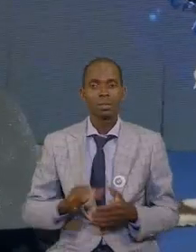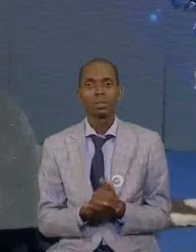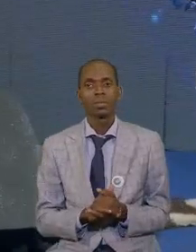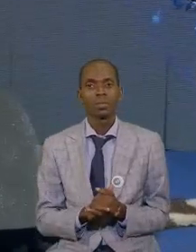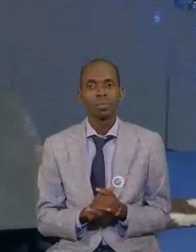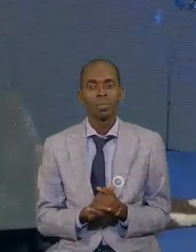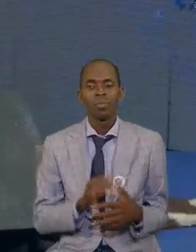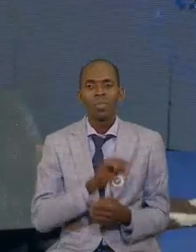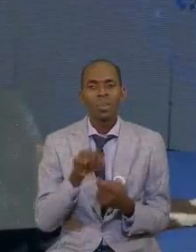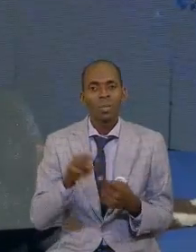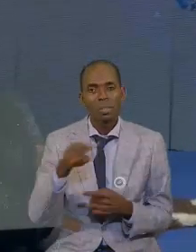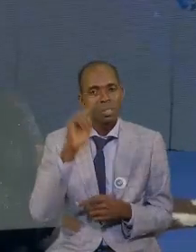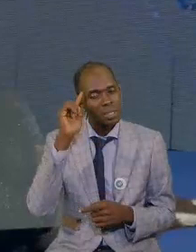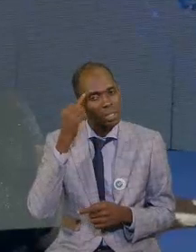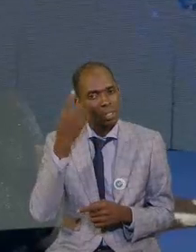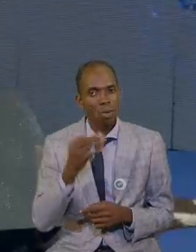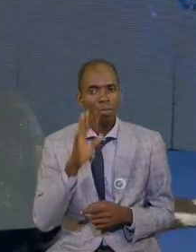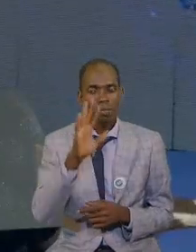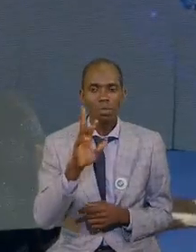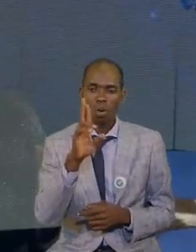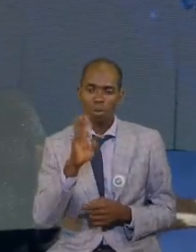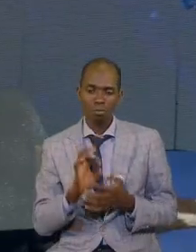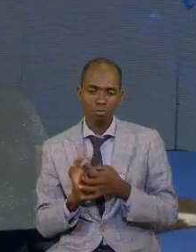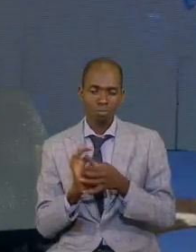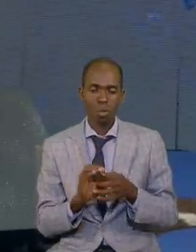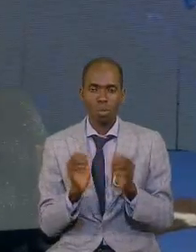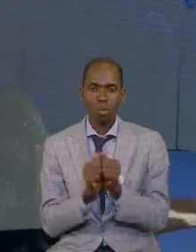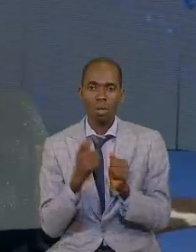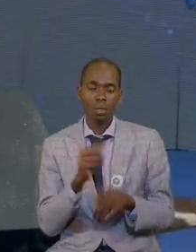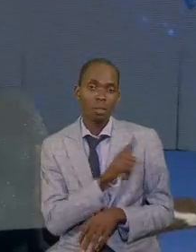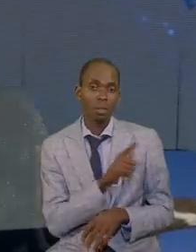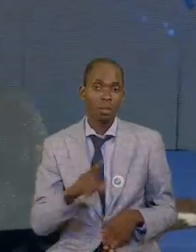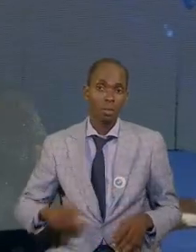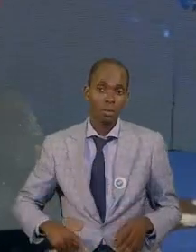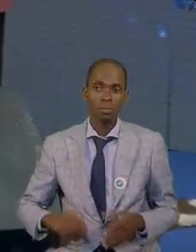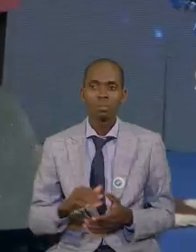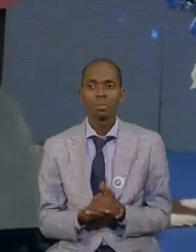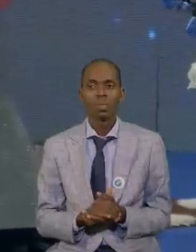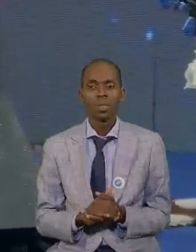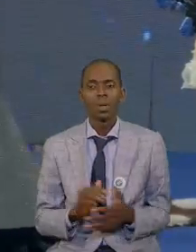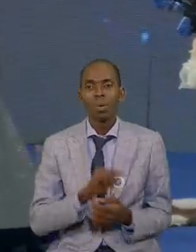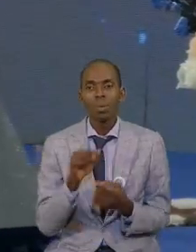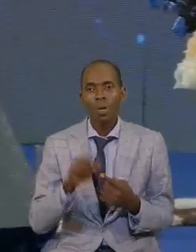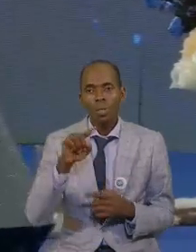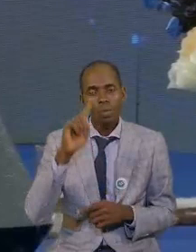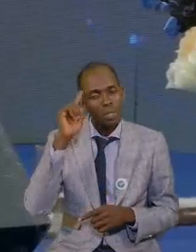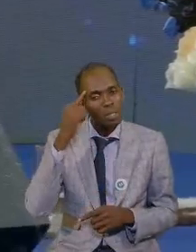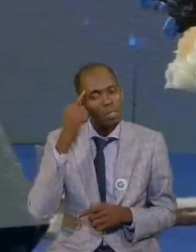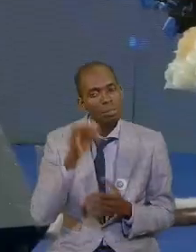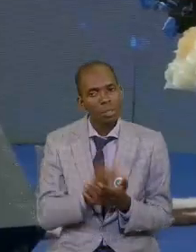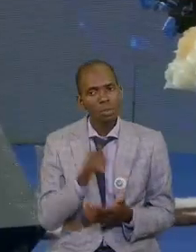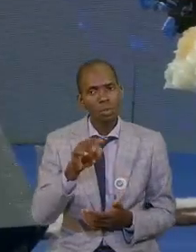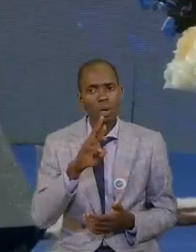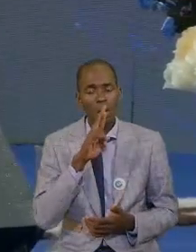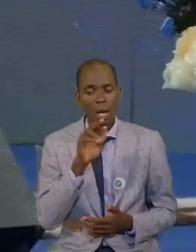when you think of your reconciliation with the Lord, and when you think that you are a member